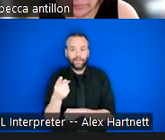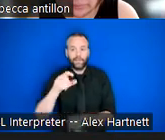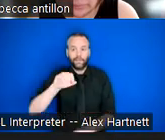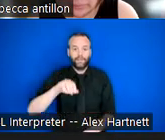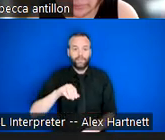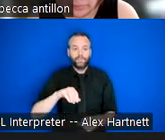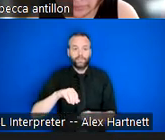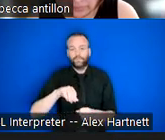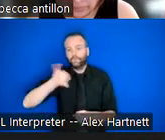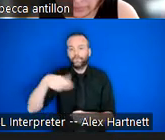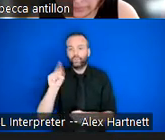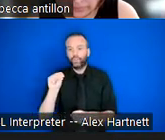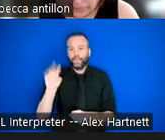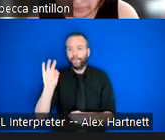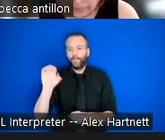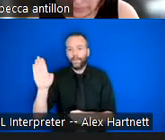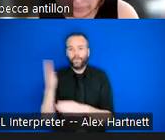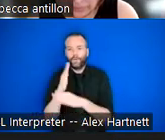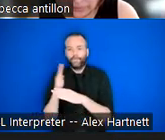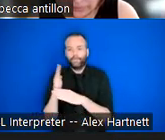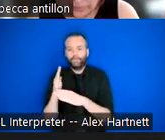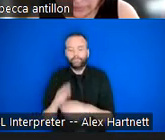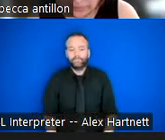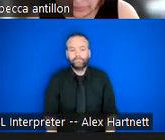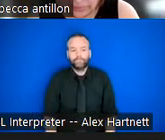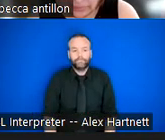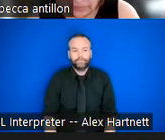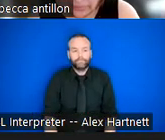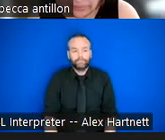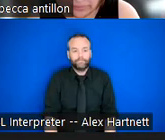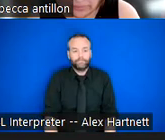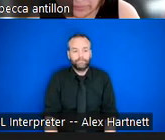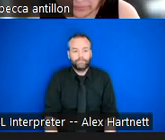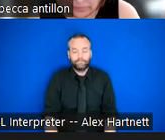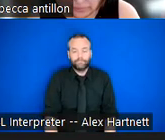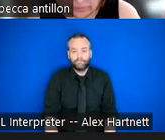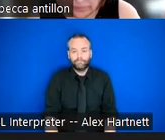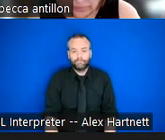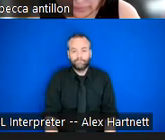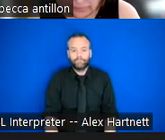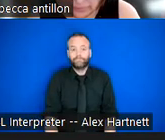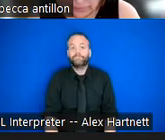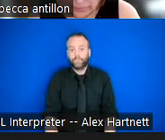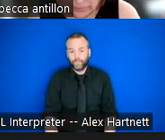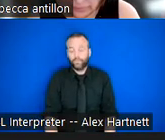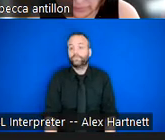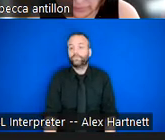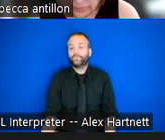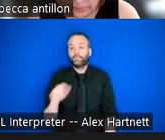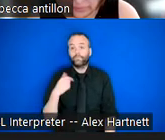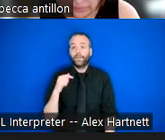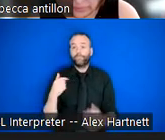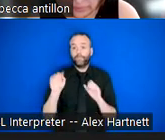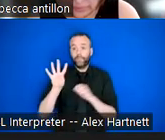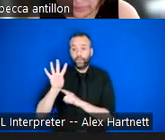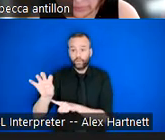sure that you get that information via email. And we do take feedback seriously. We want these